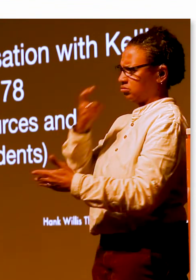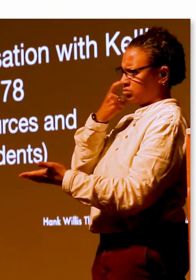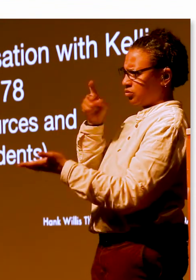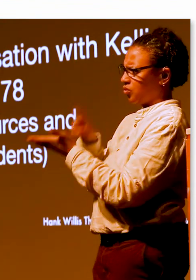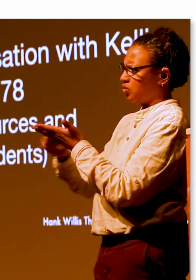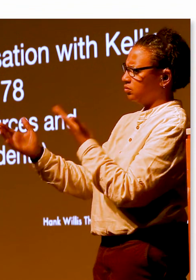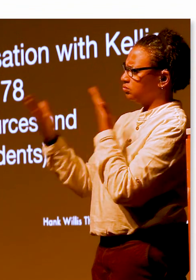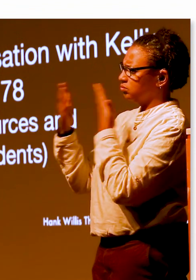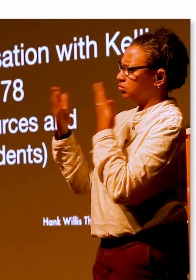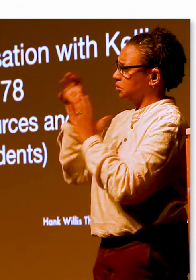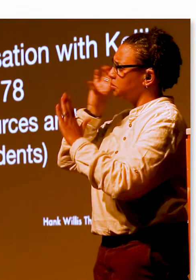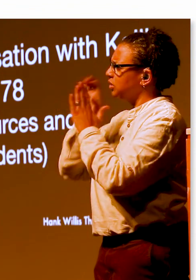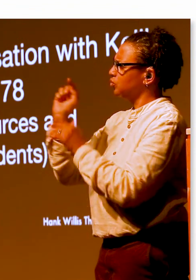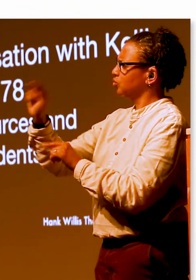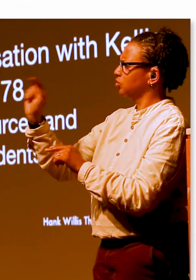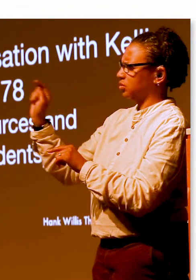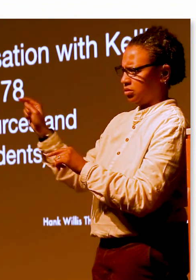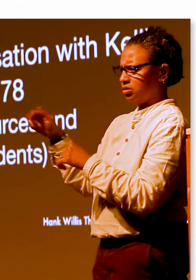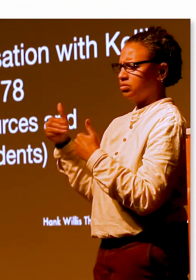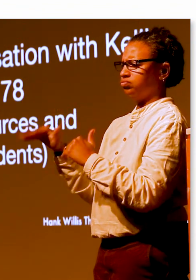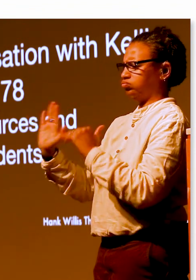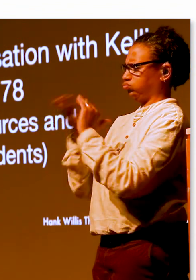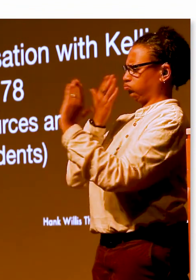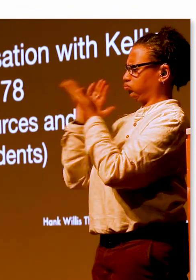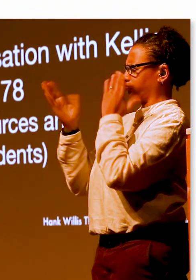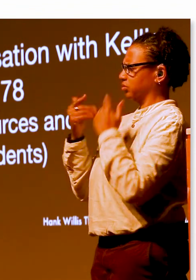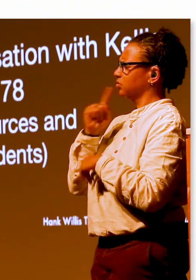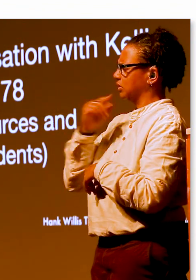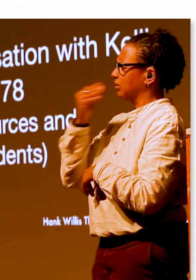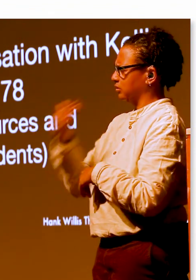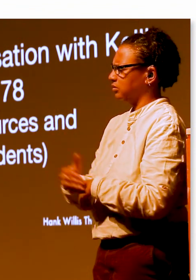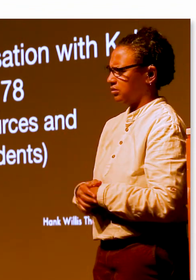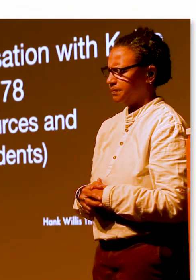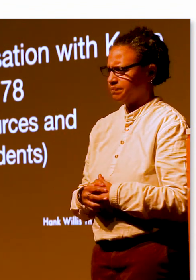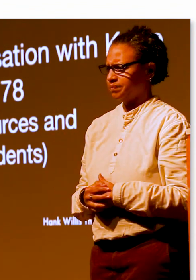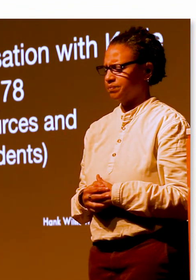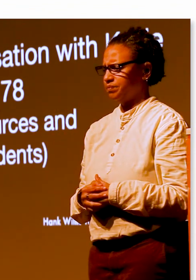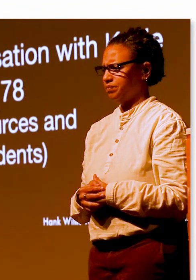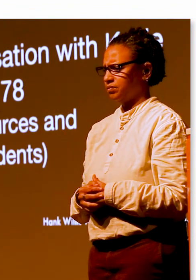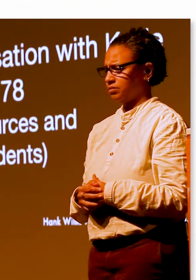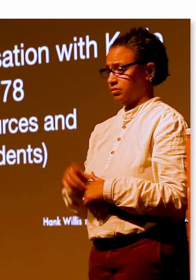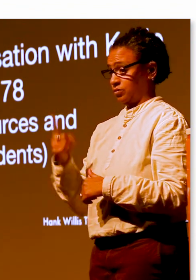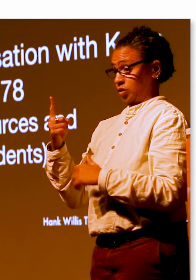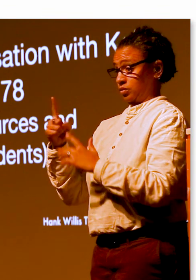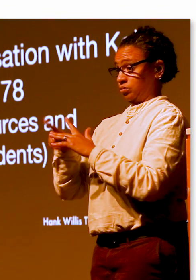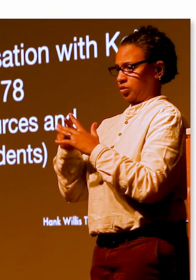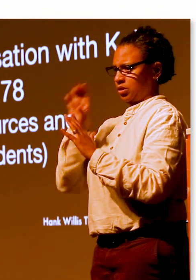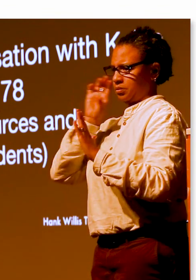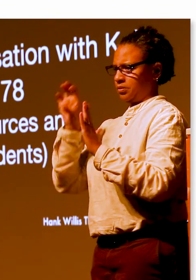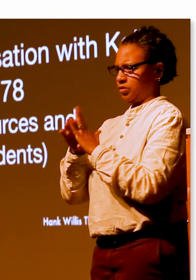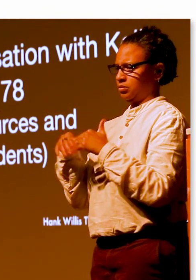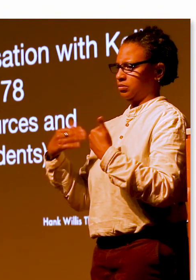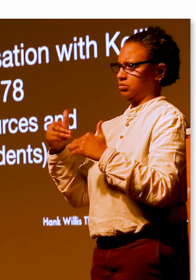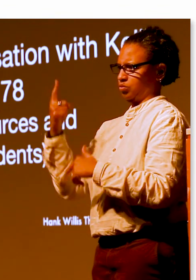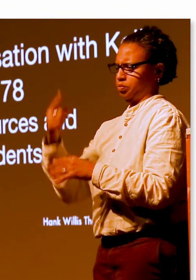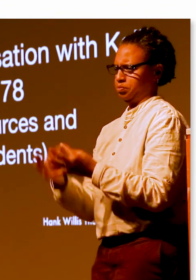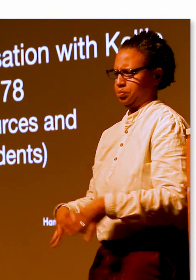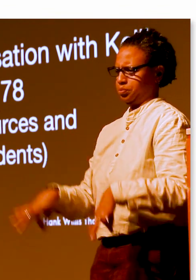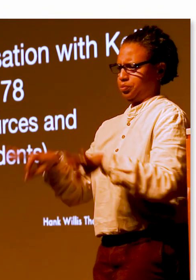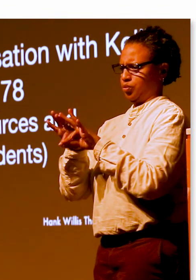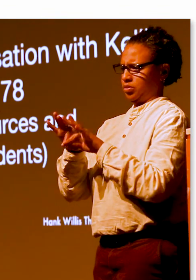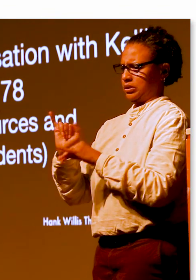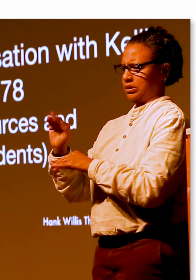And so I want to start with an image that probably is like the most important image in my career